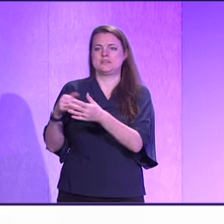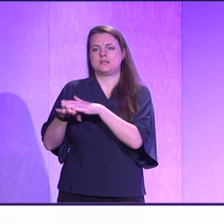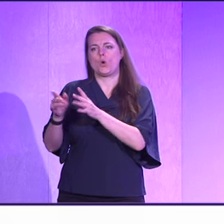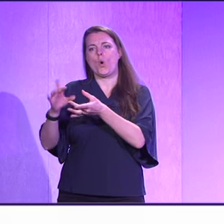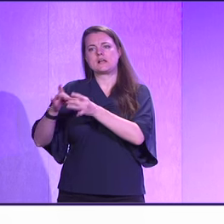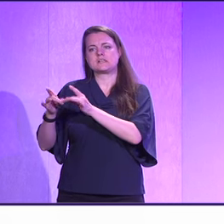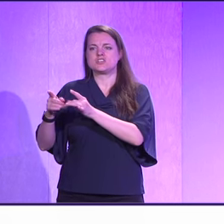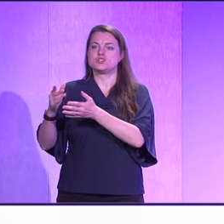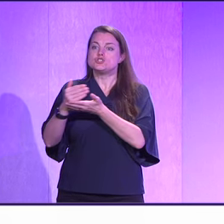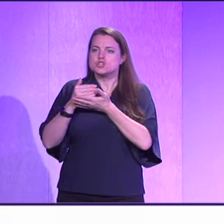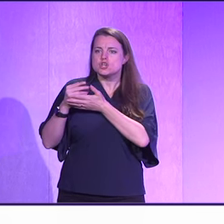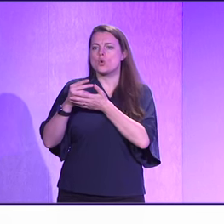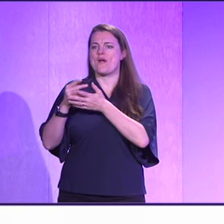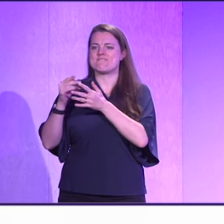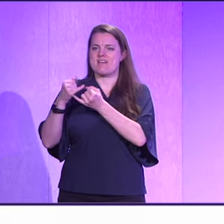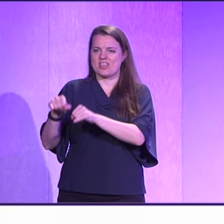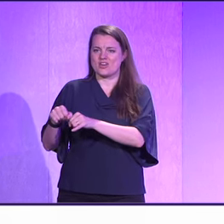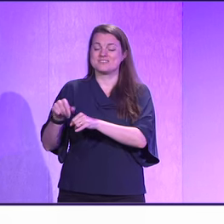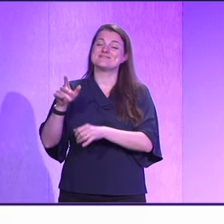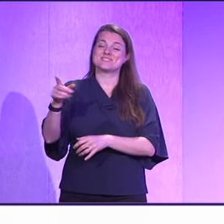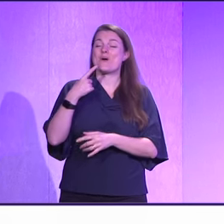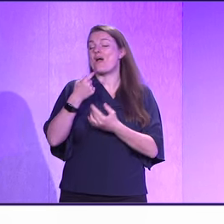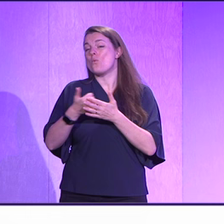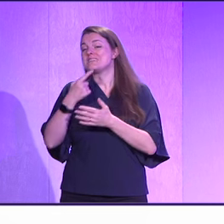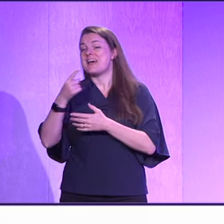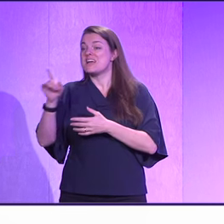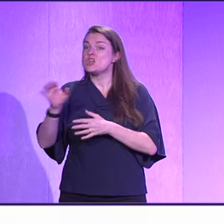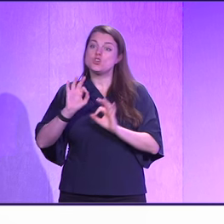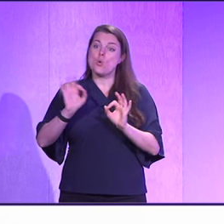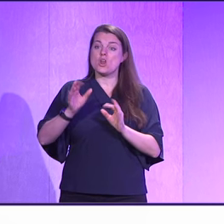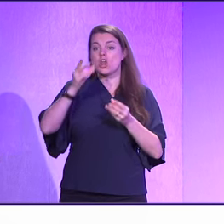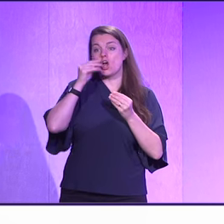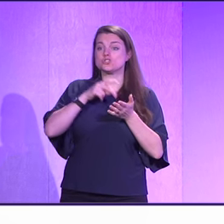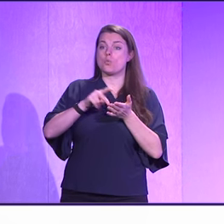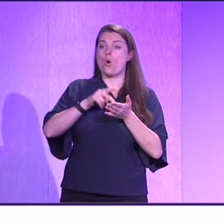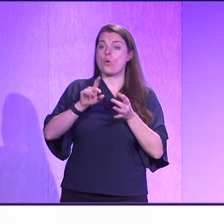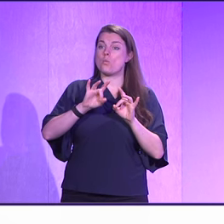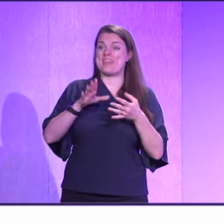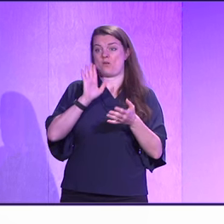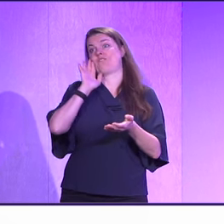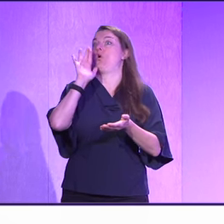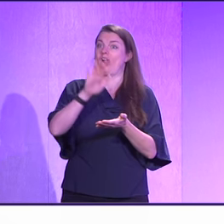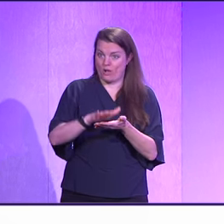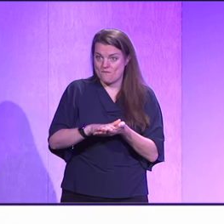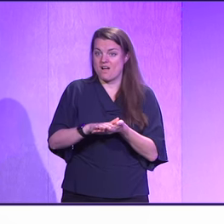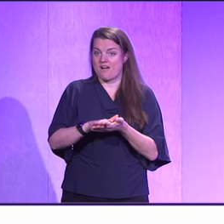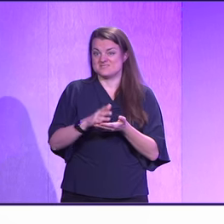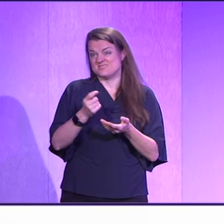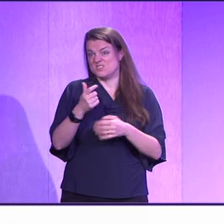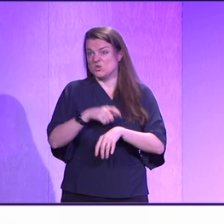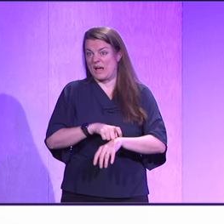them, well, you know, no one learns to walk without falling on their face. But of course, that means I'm also failing at being a parent. The funny